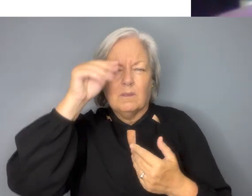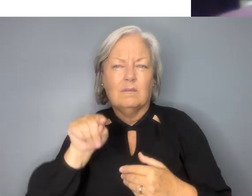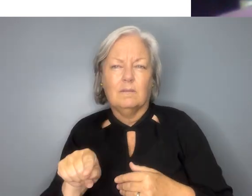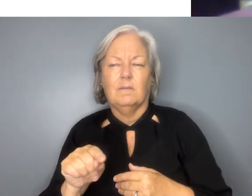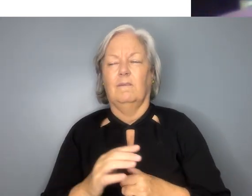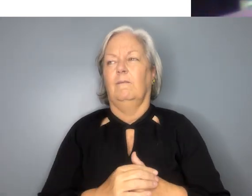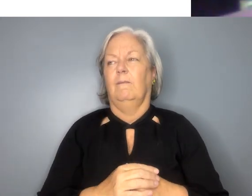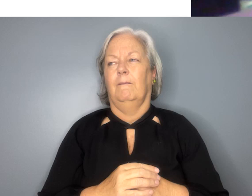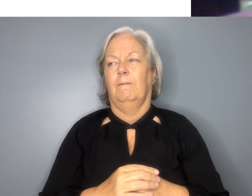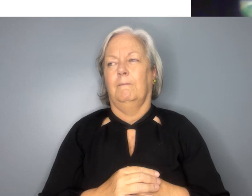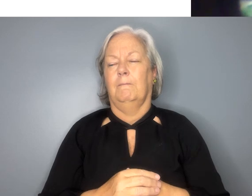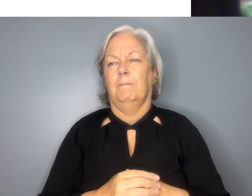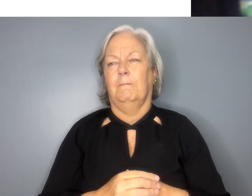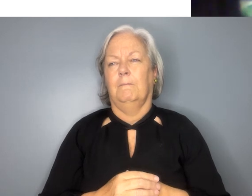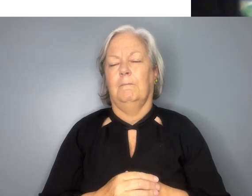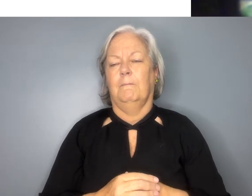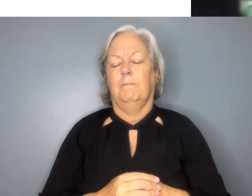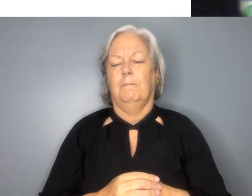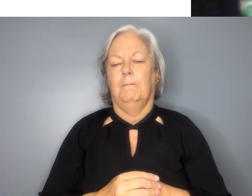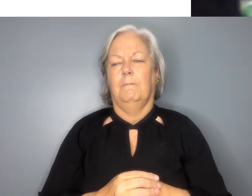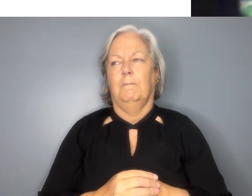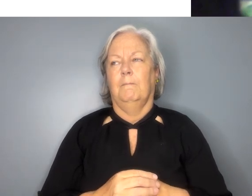we talk about